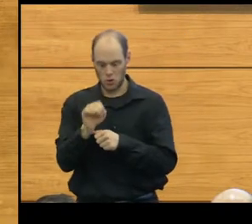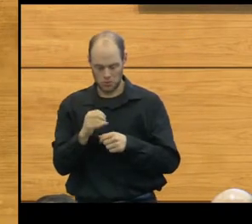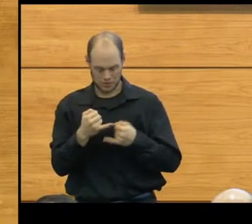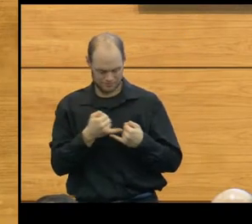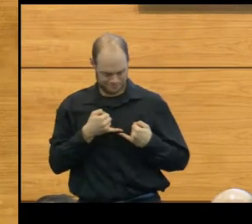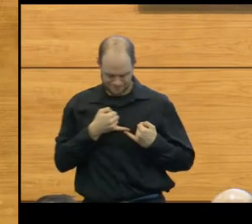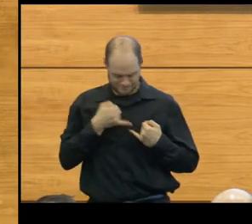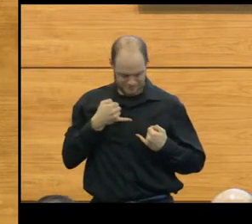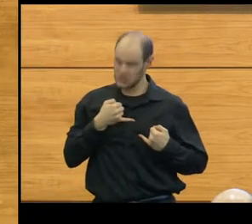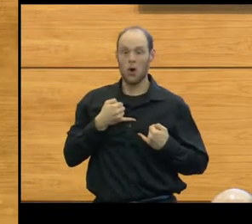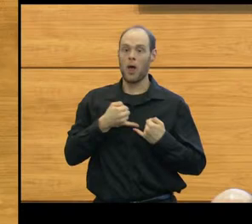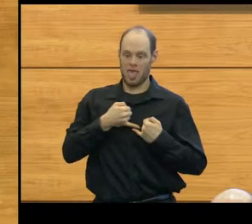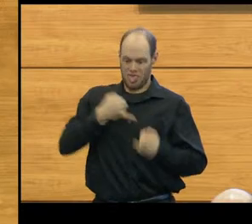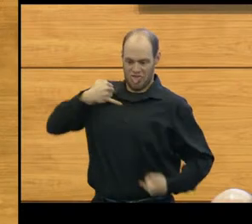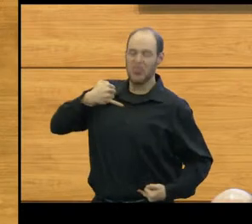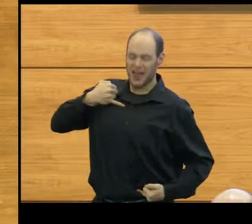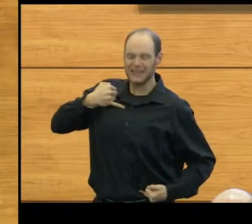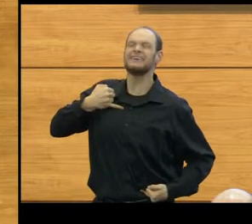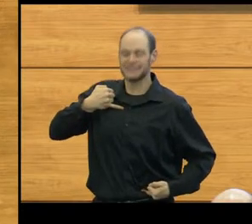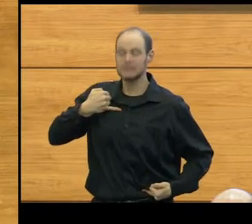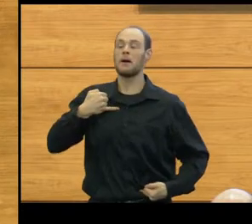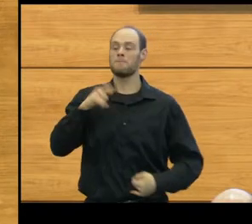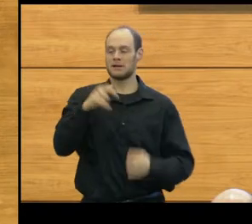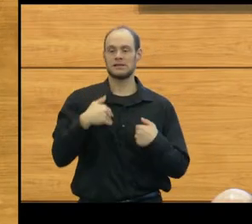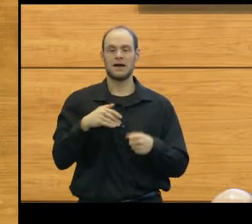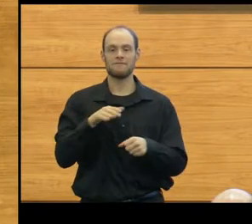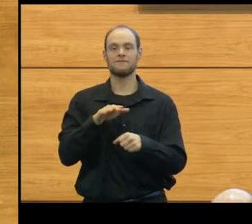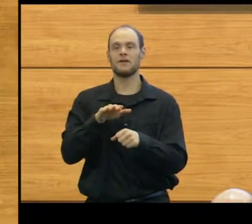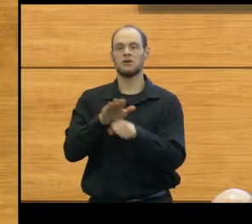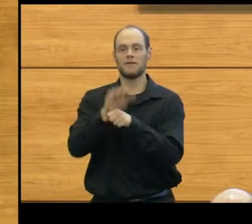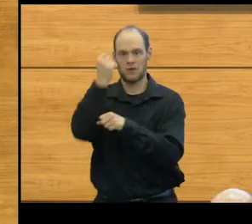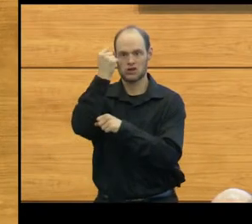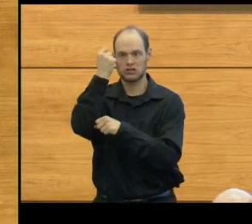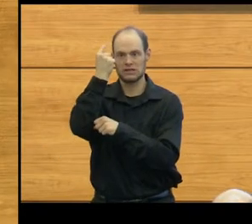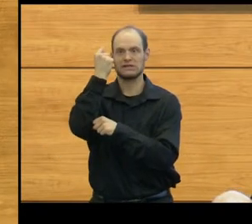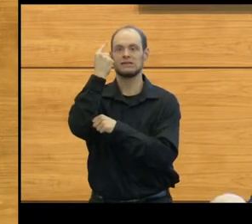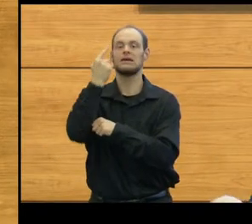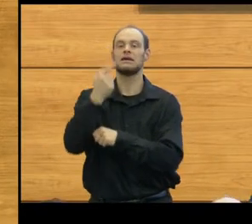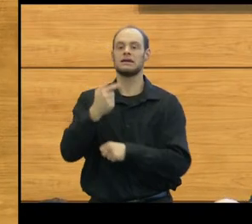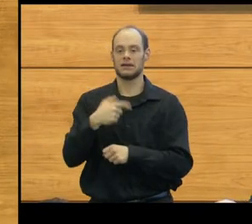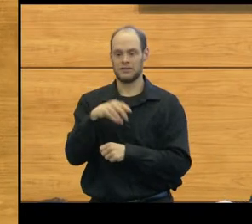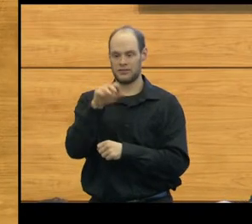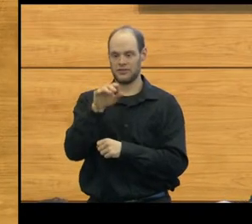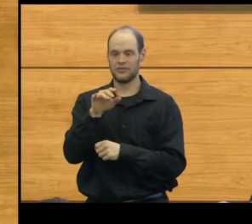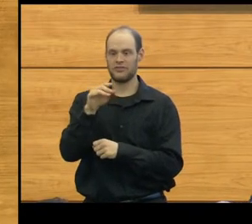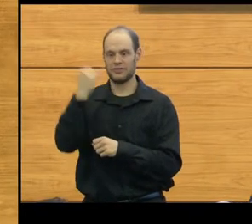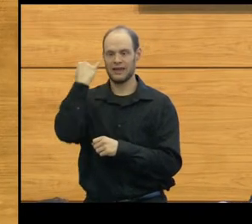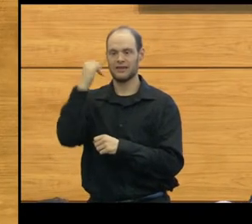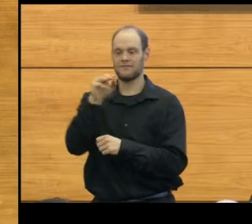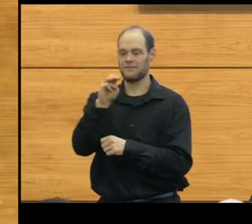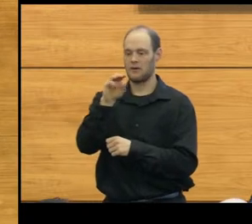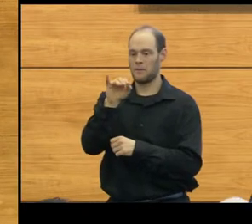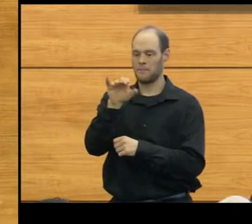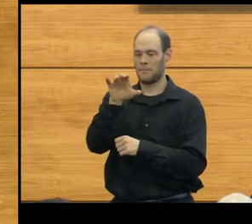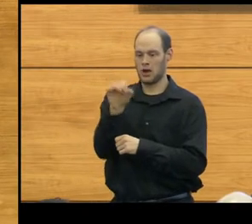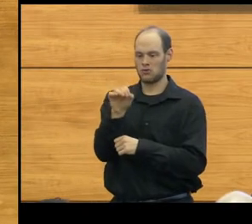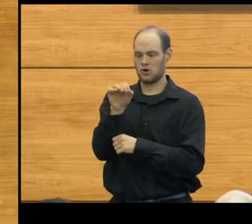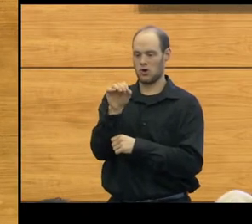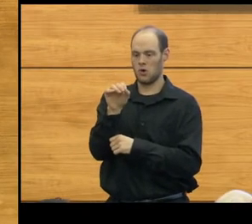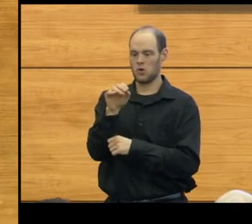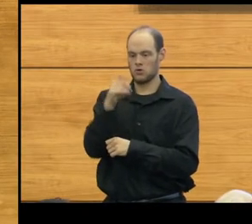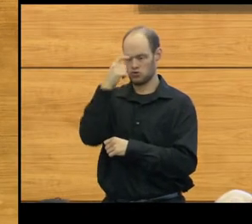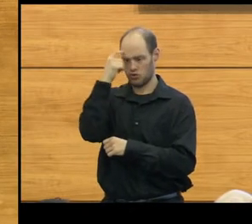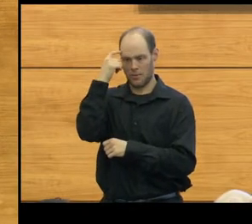that. I need to make sure that I can understand as well the idea of microtrauma. So one of the things